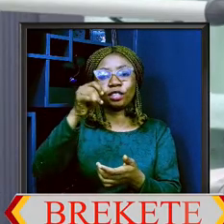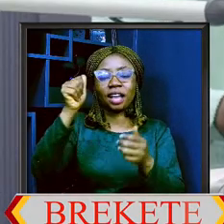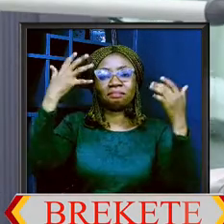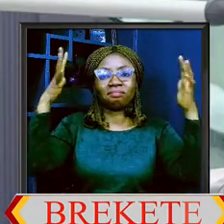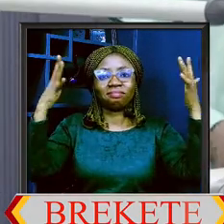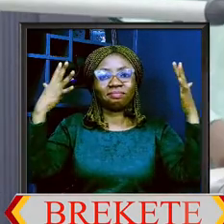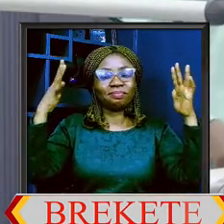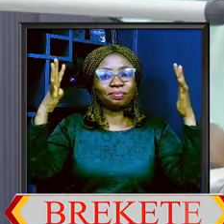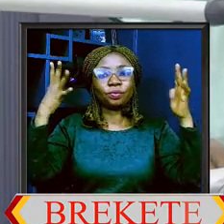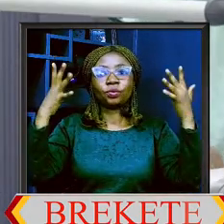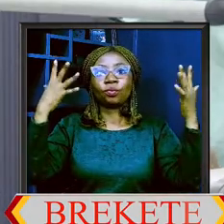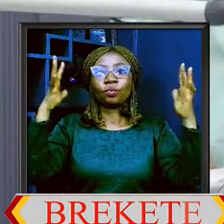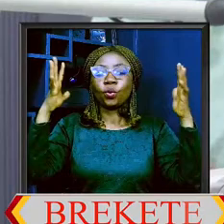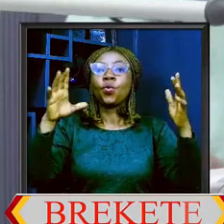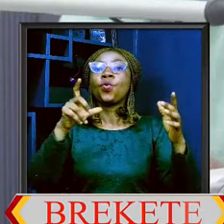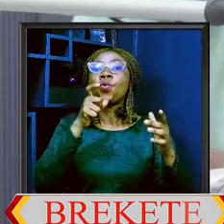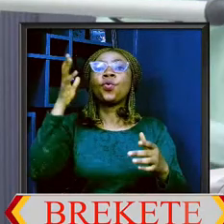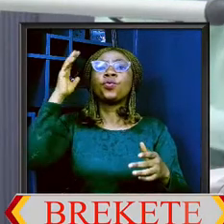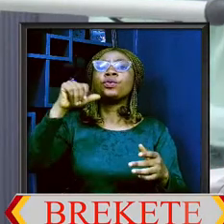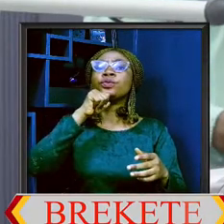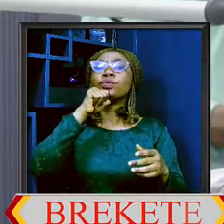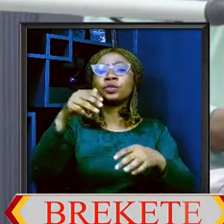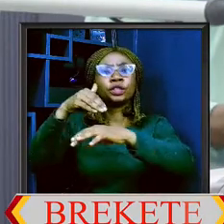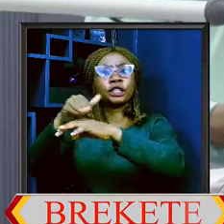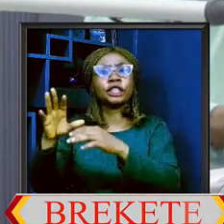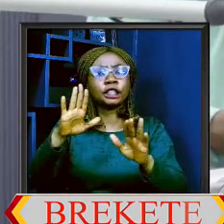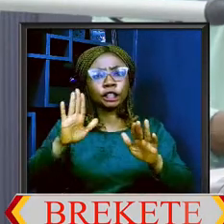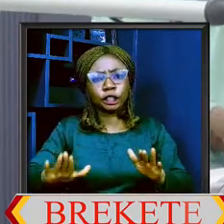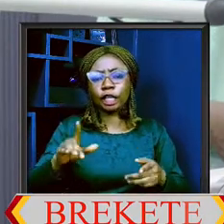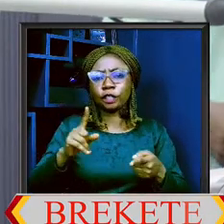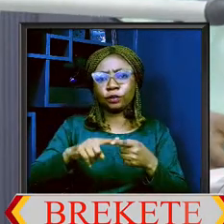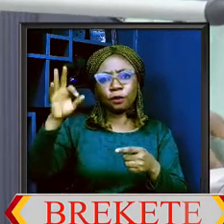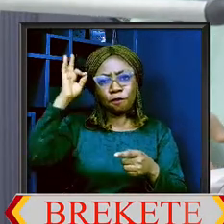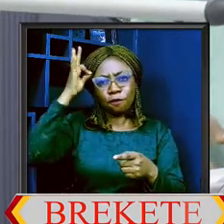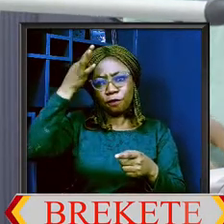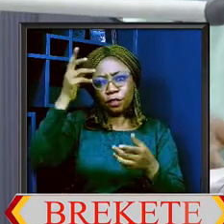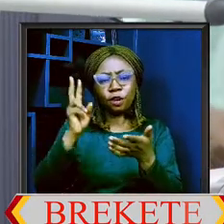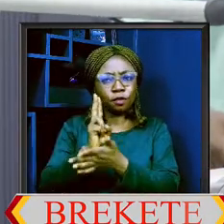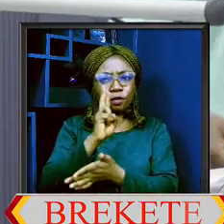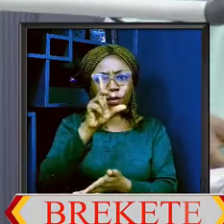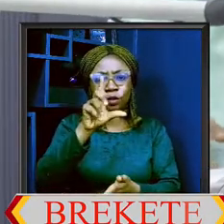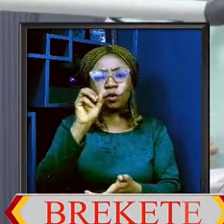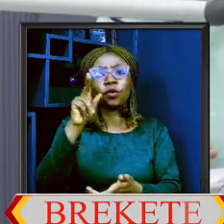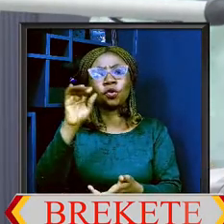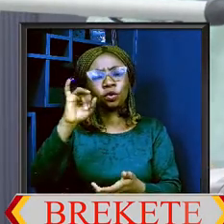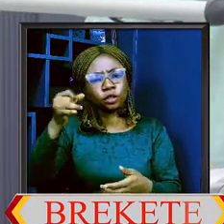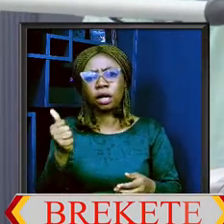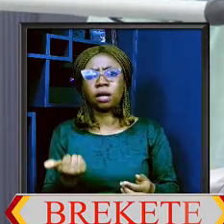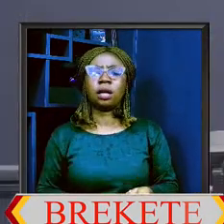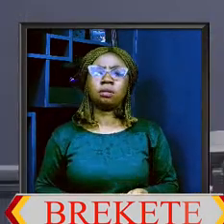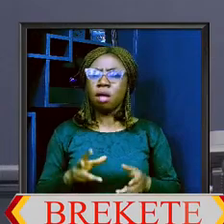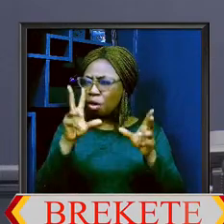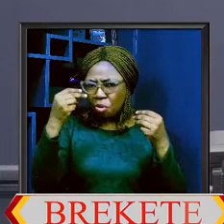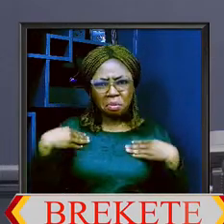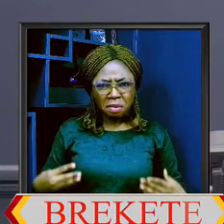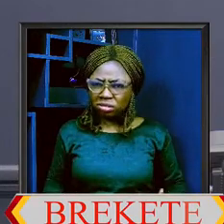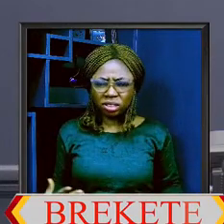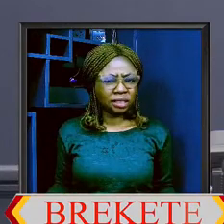ah who go carry in go Federal University Lo no ask me who answer me